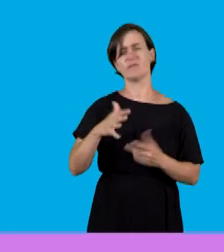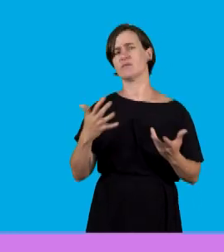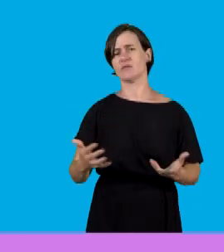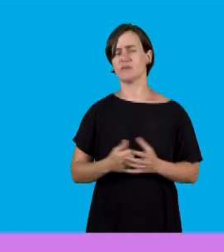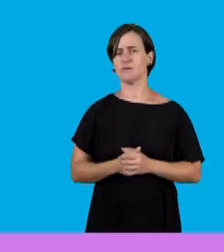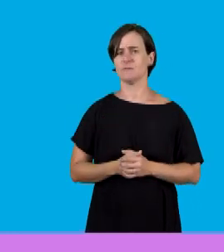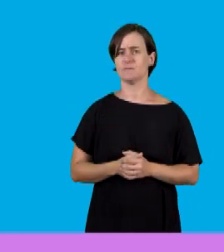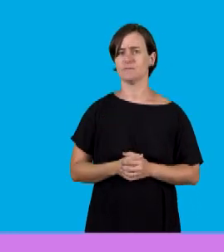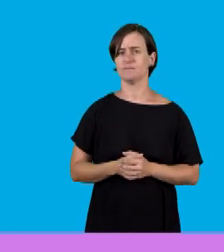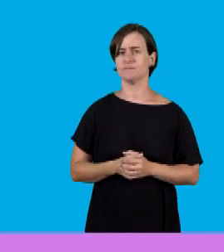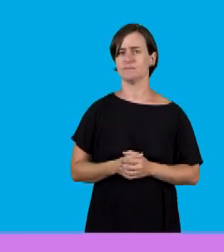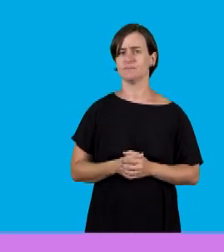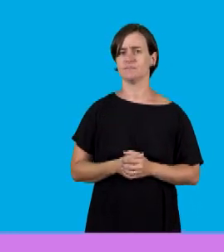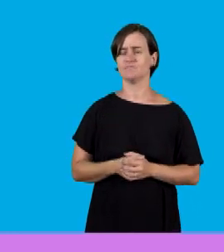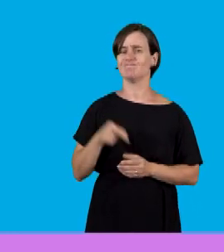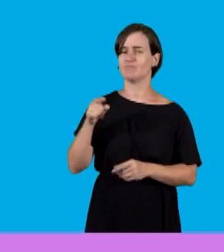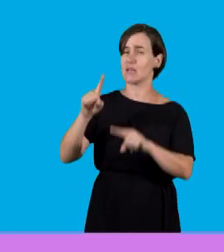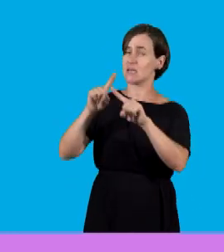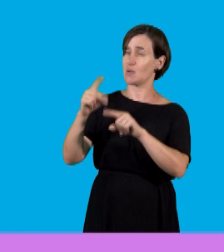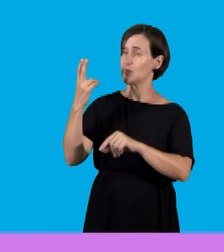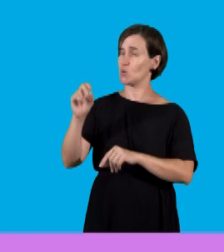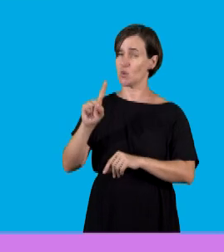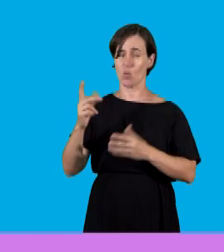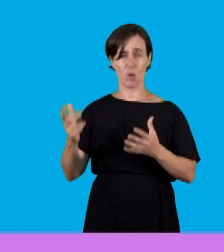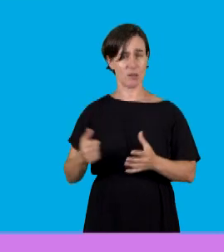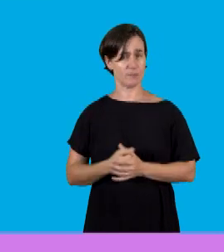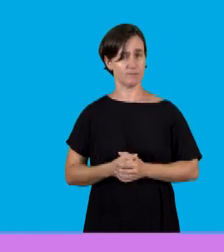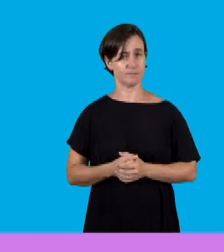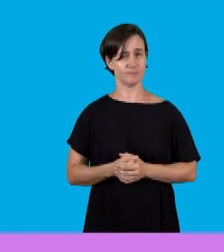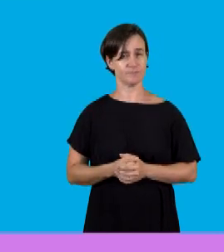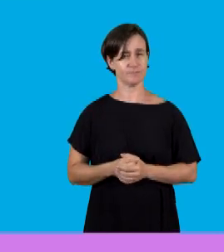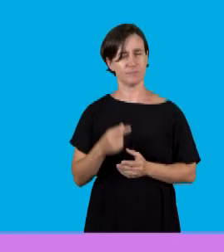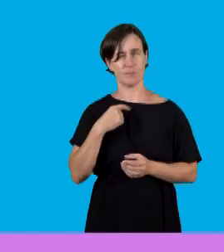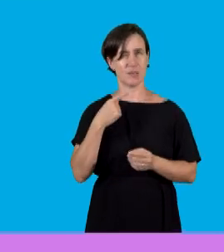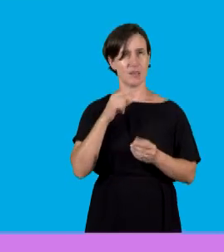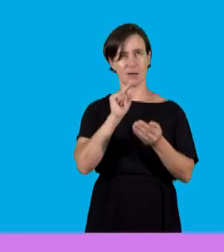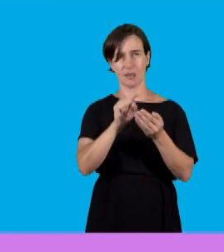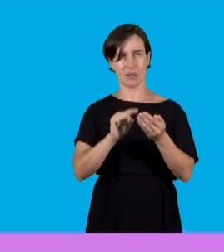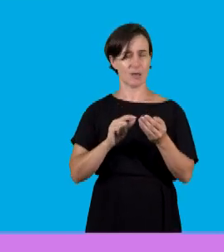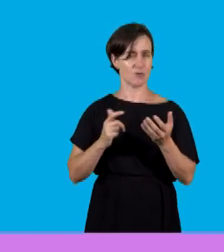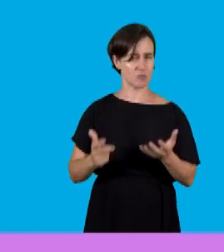75 divided by 15 multiplied by 20? 75